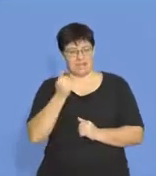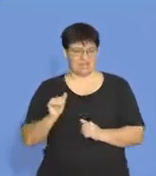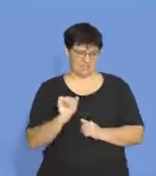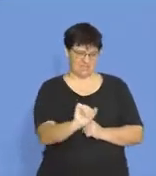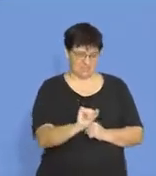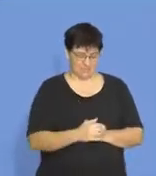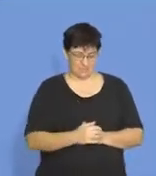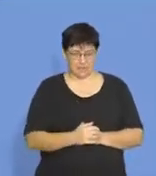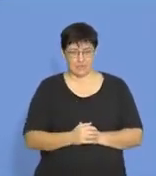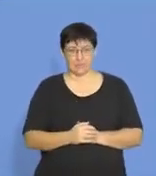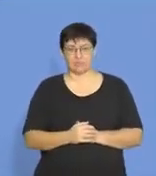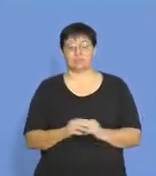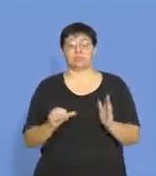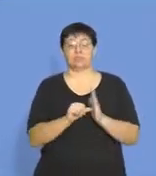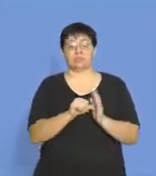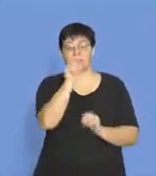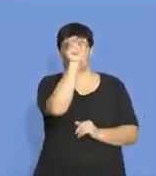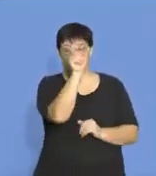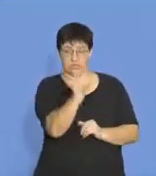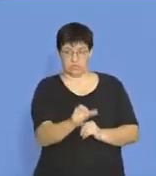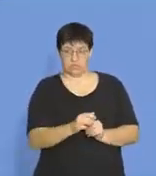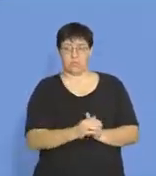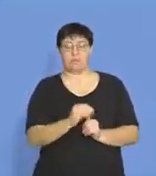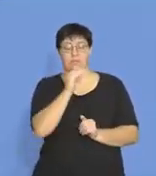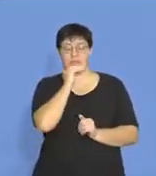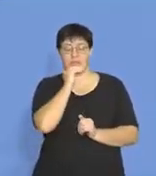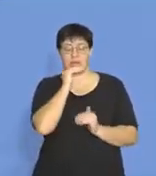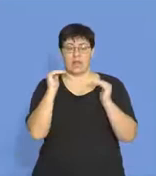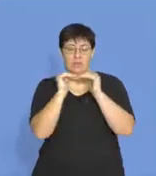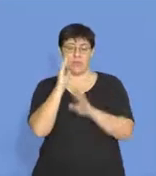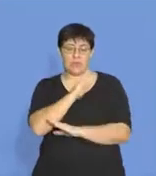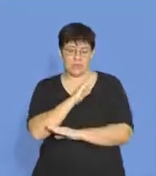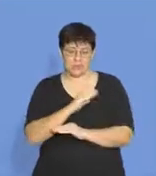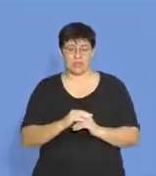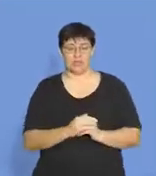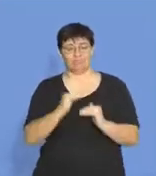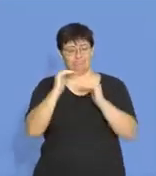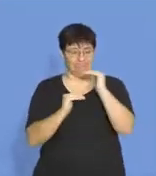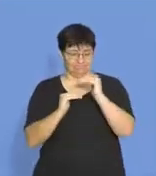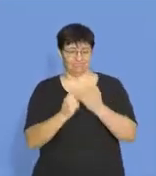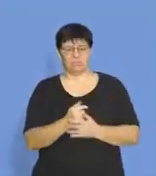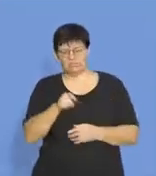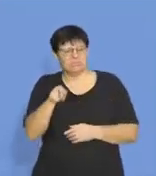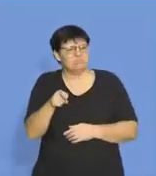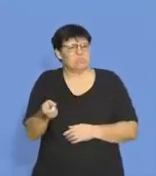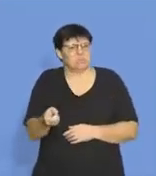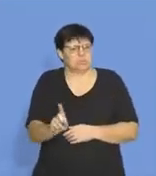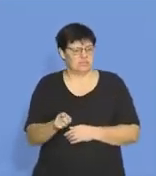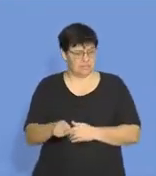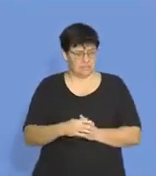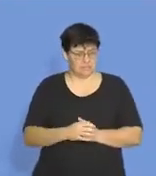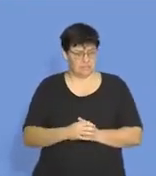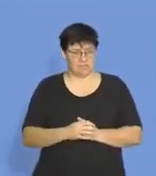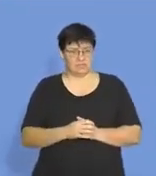best. The keywords for this lesson is an inequality. We're going to look at what exactly is an inequality,